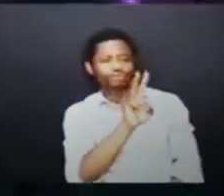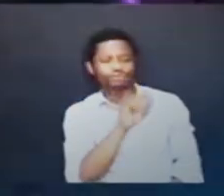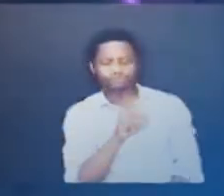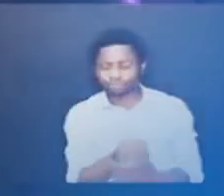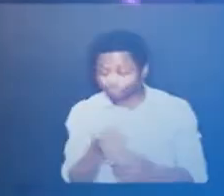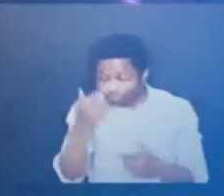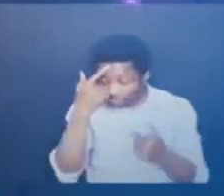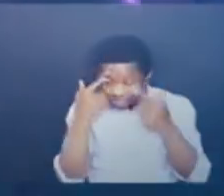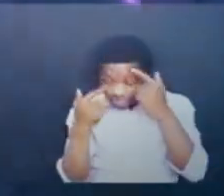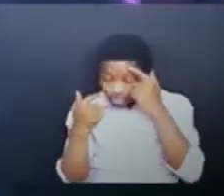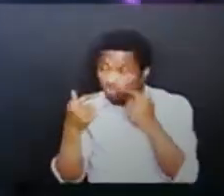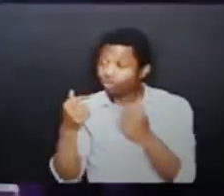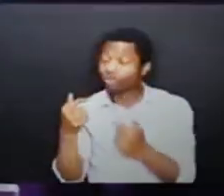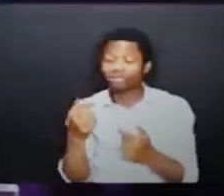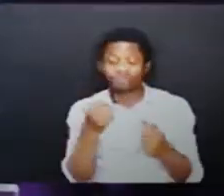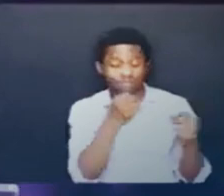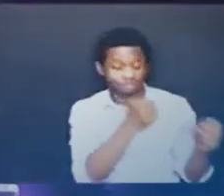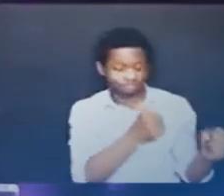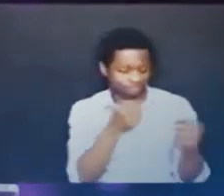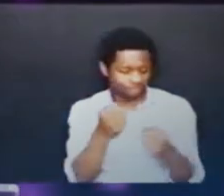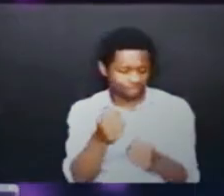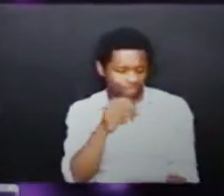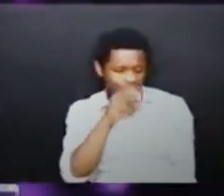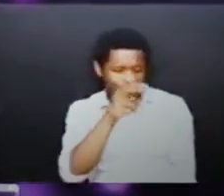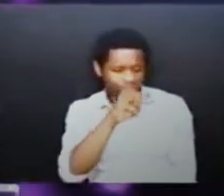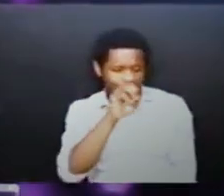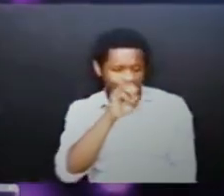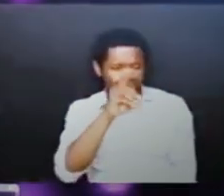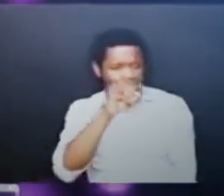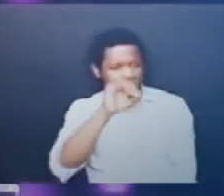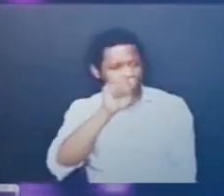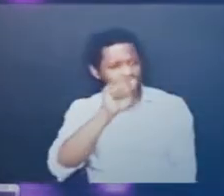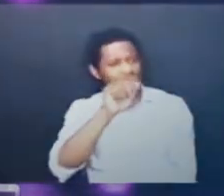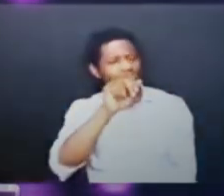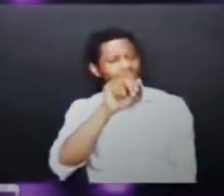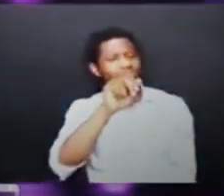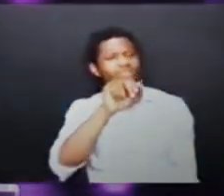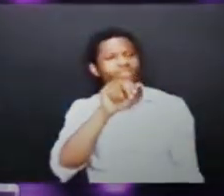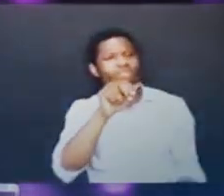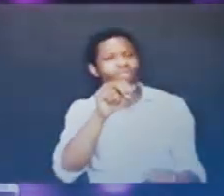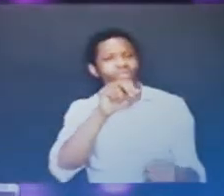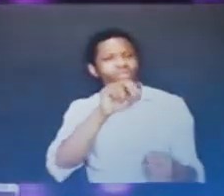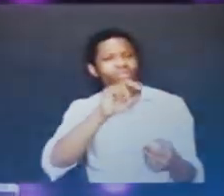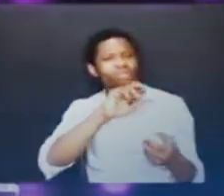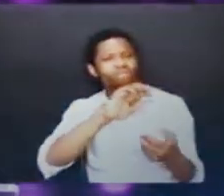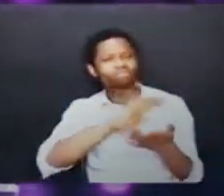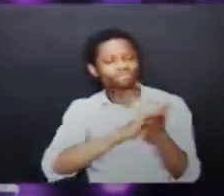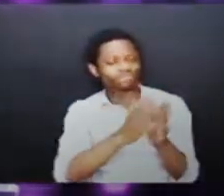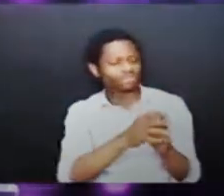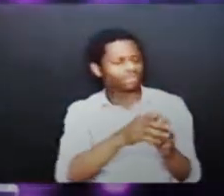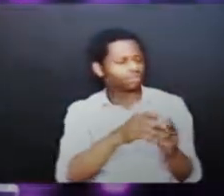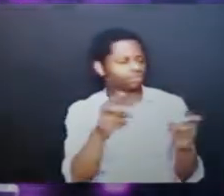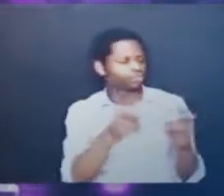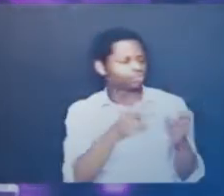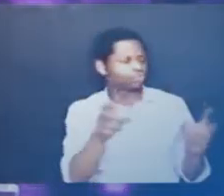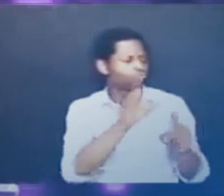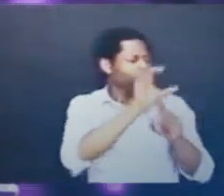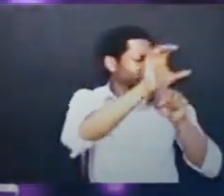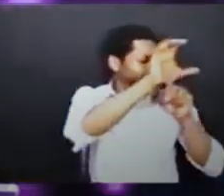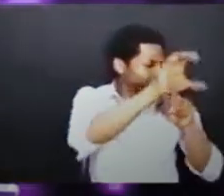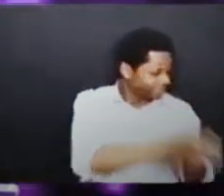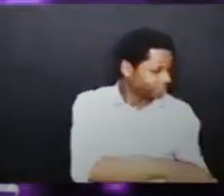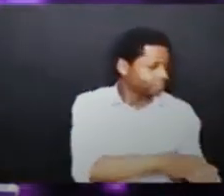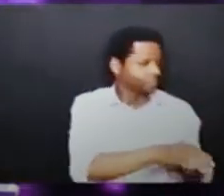2. Because the power of Midian was so oppressive, the Israelites